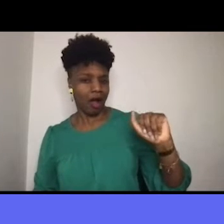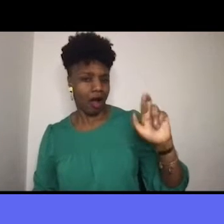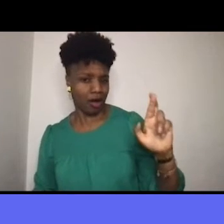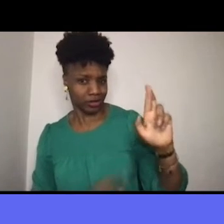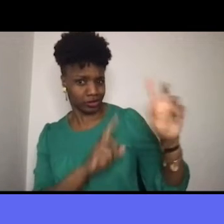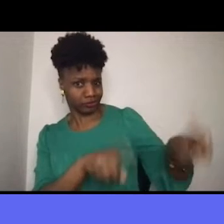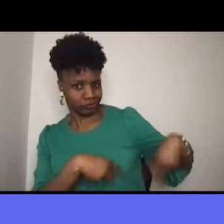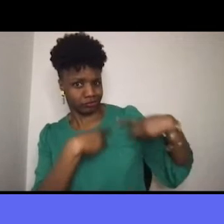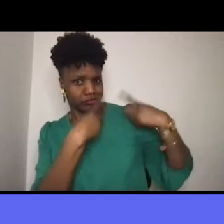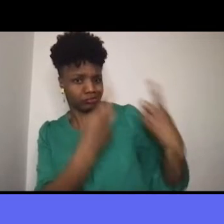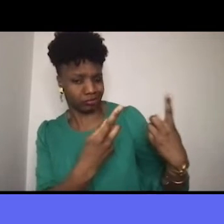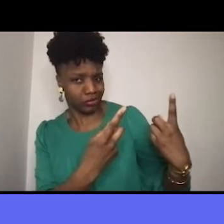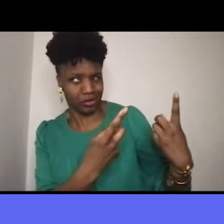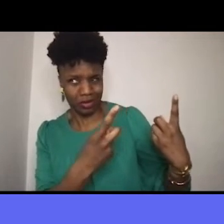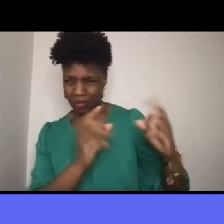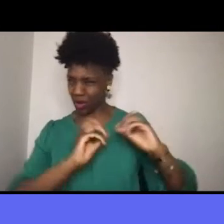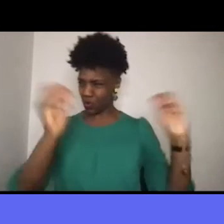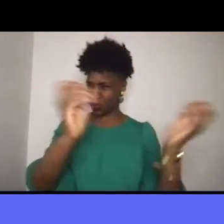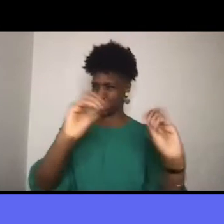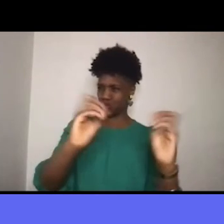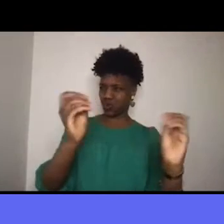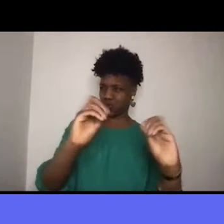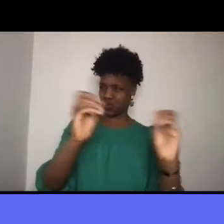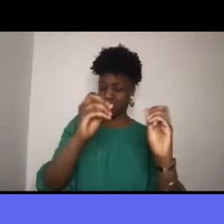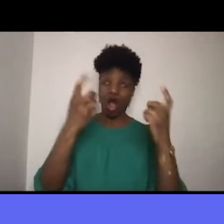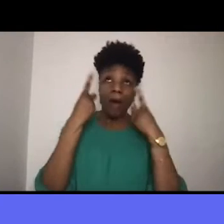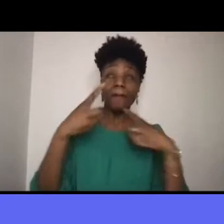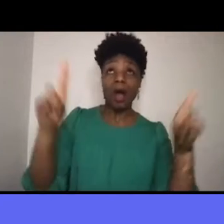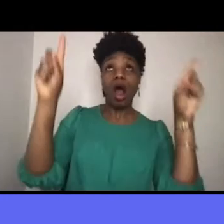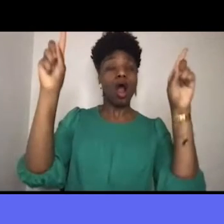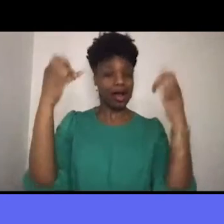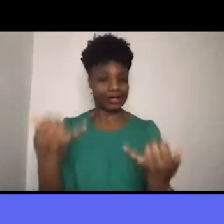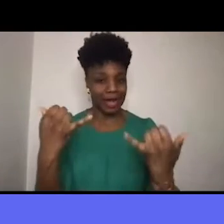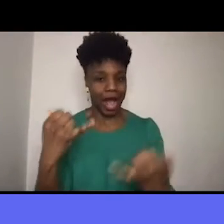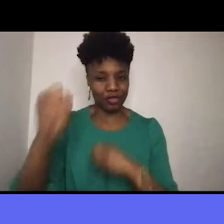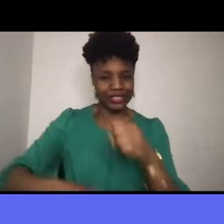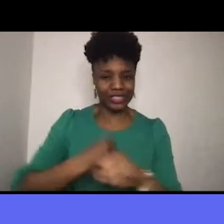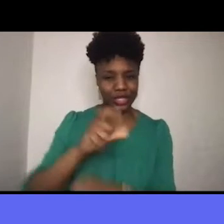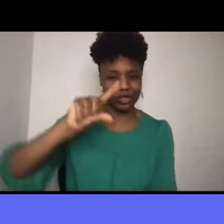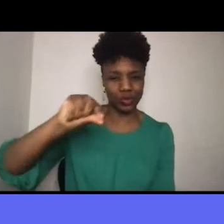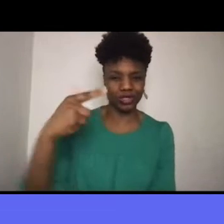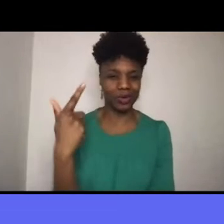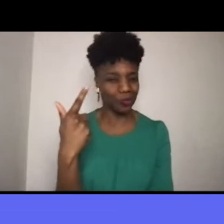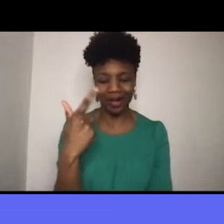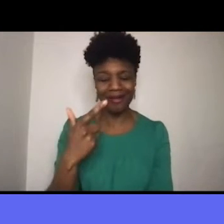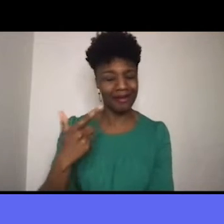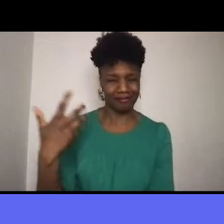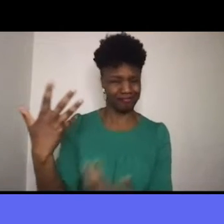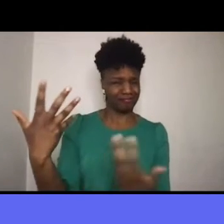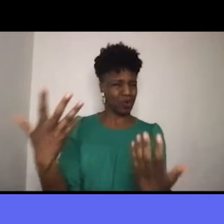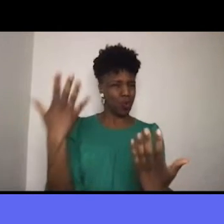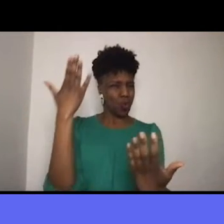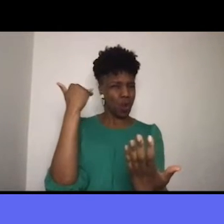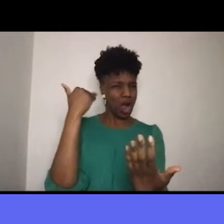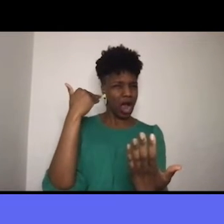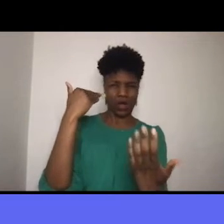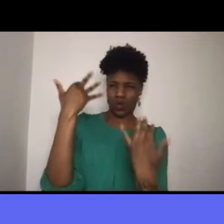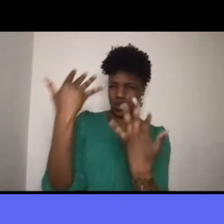there. Right. And I really feel like the whole impetus was with the George Floyd movement, and that,